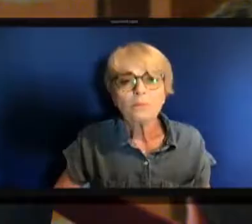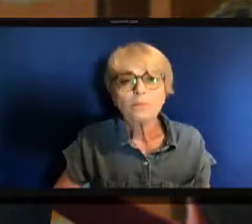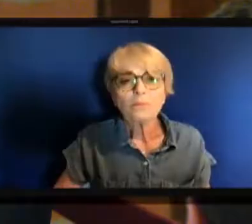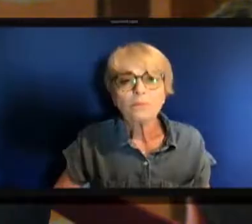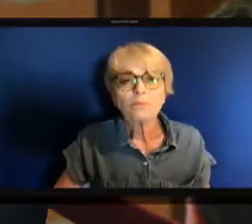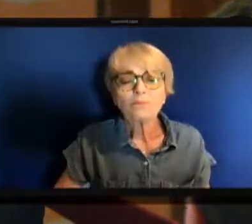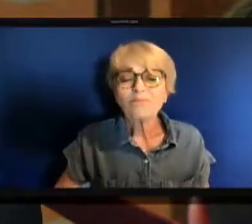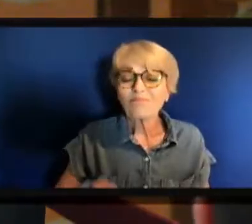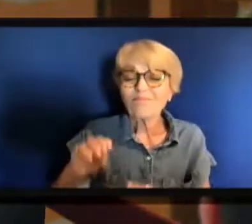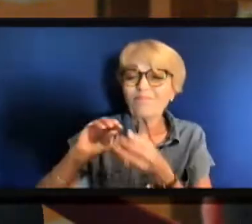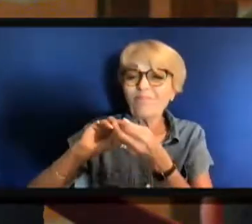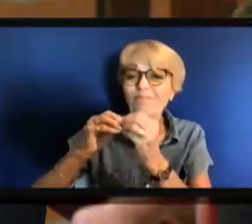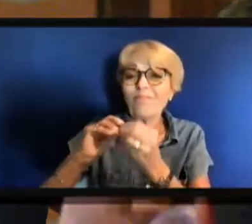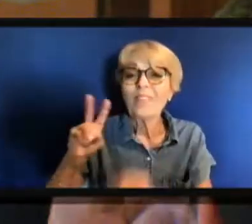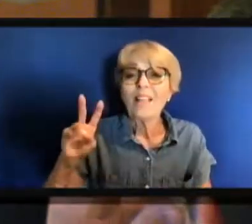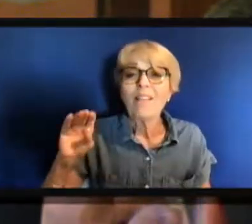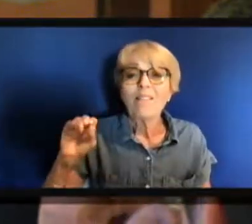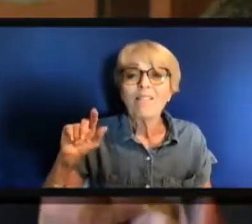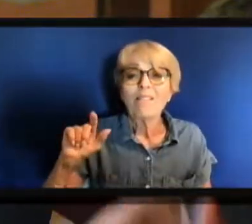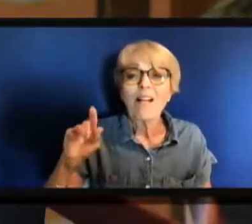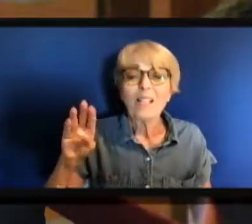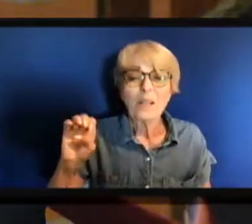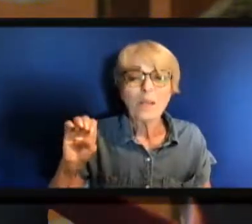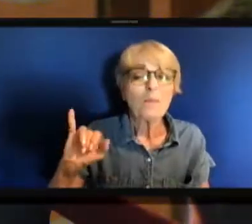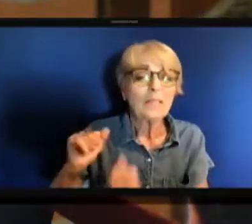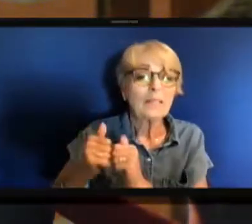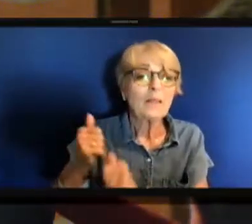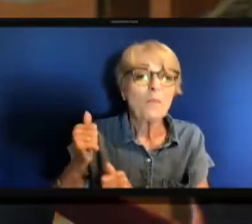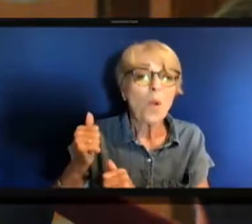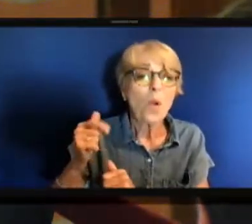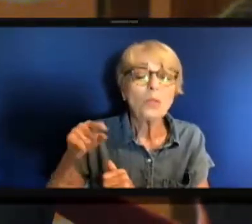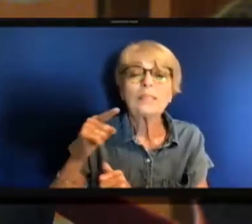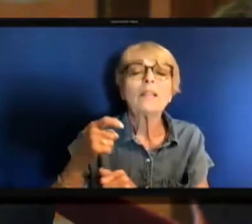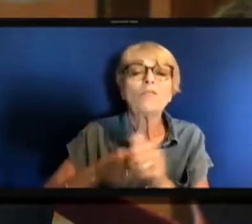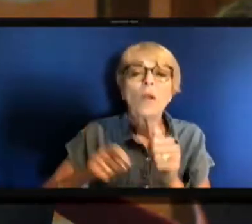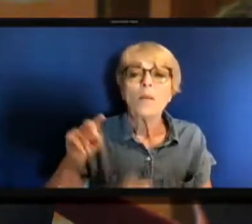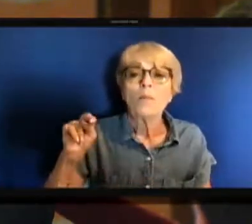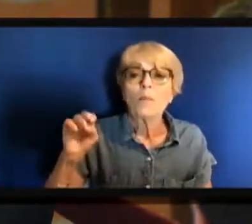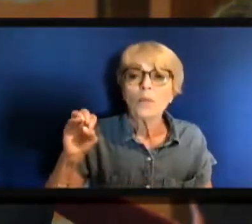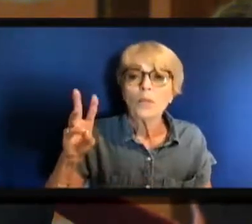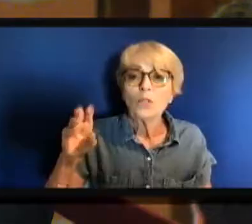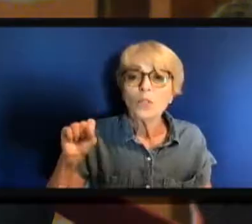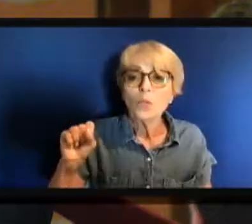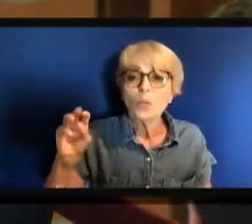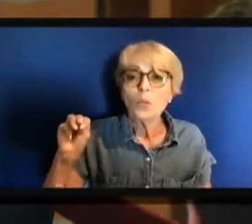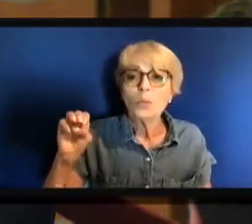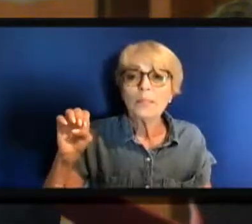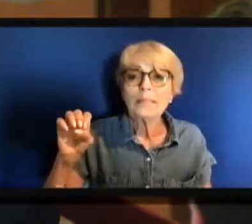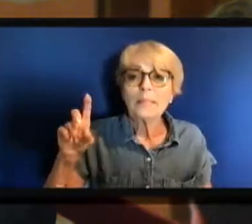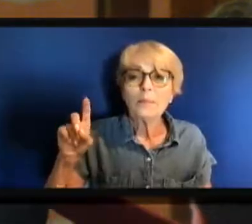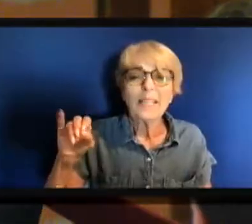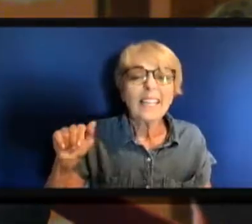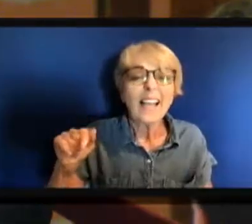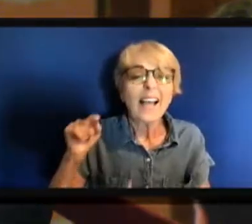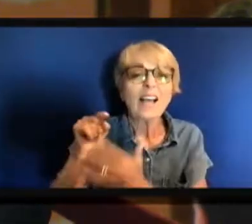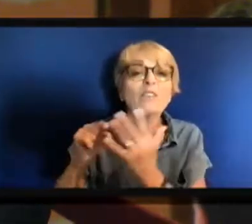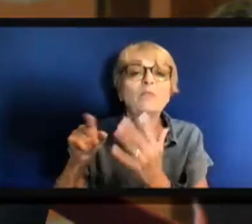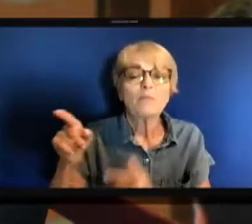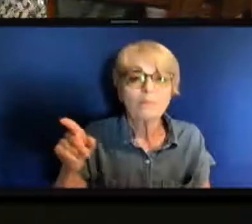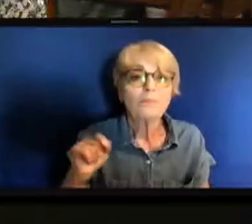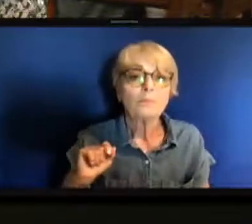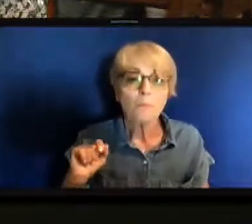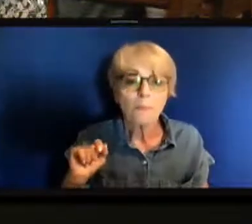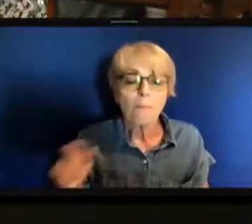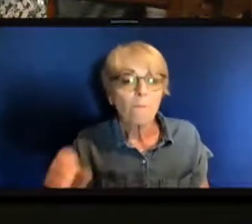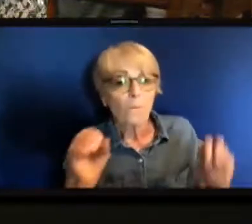people who submit that kind of request, but we get them from news media and others routinely as well. Okay,